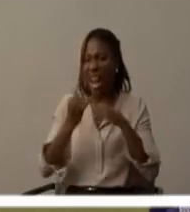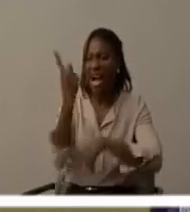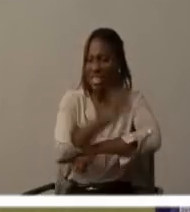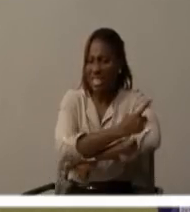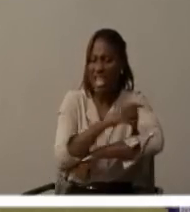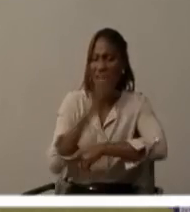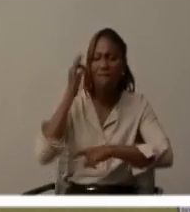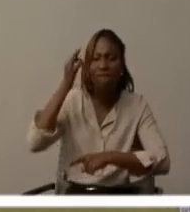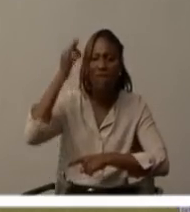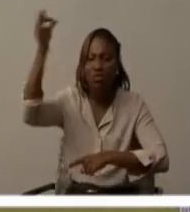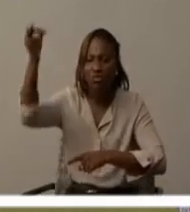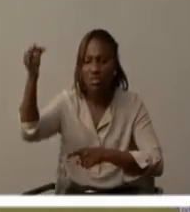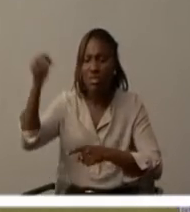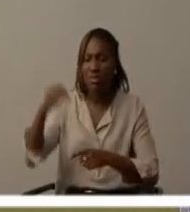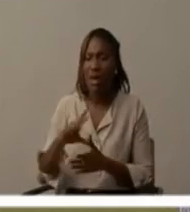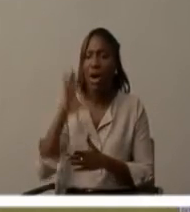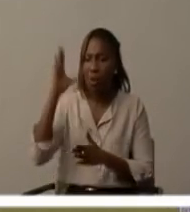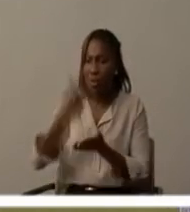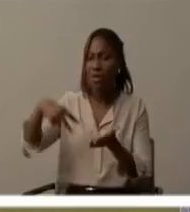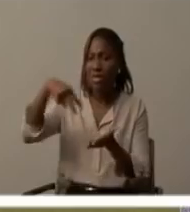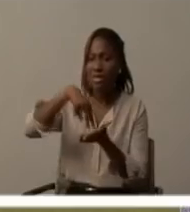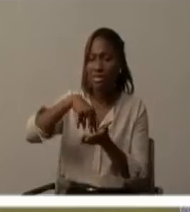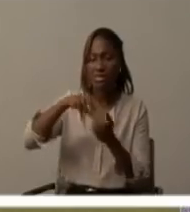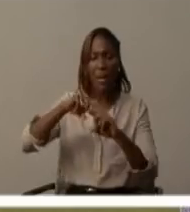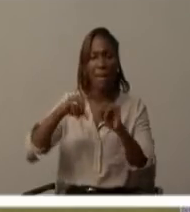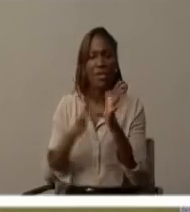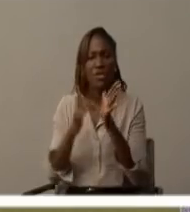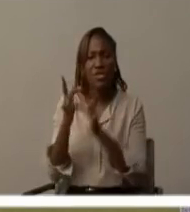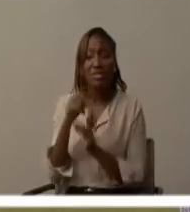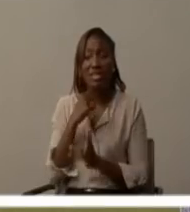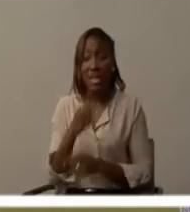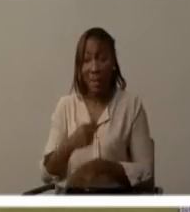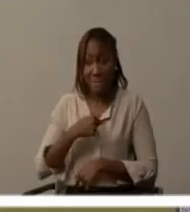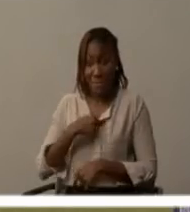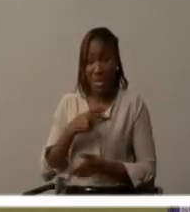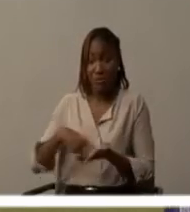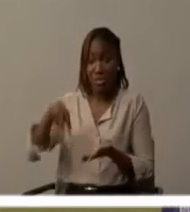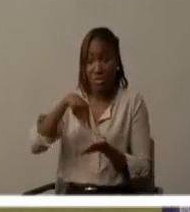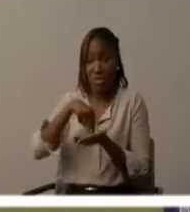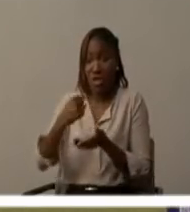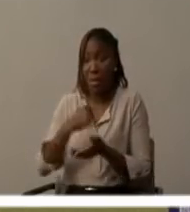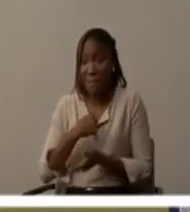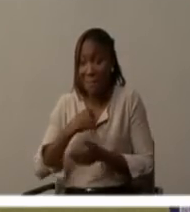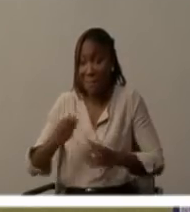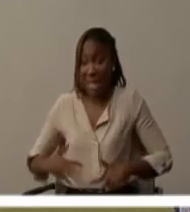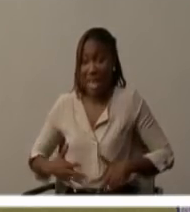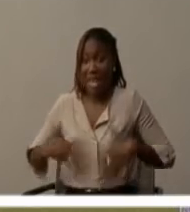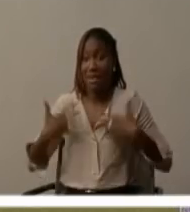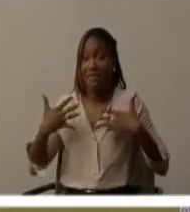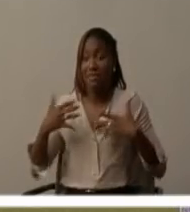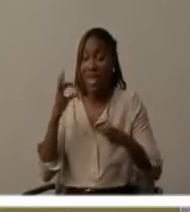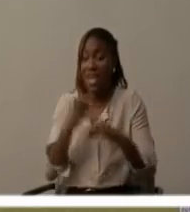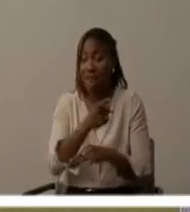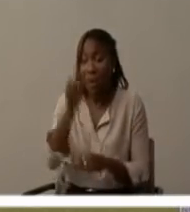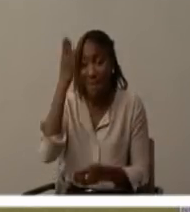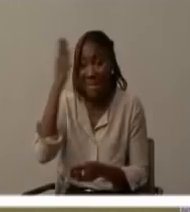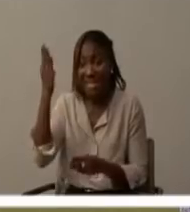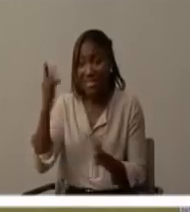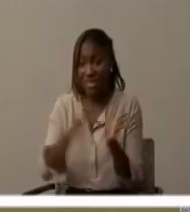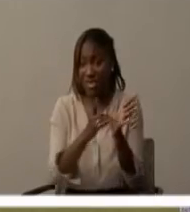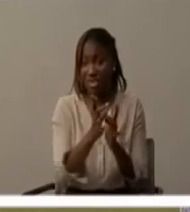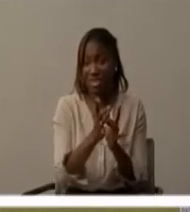said, "I am the resurrection and the life. If anyone believes in me, even though he dies, he will